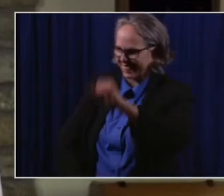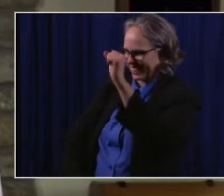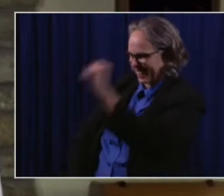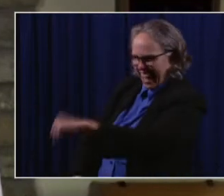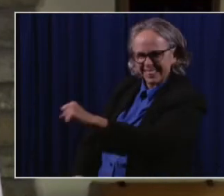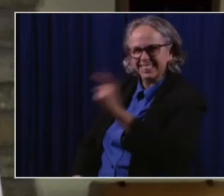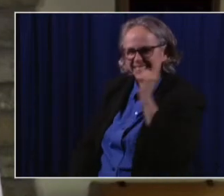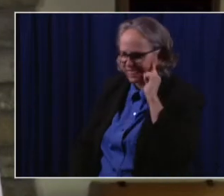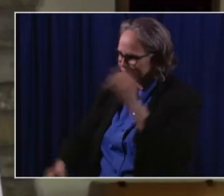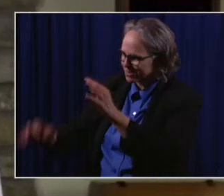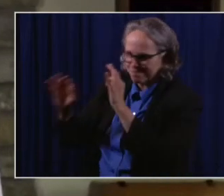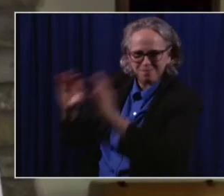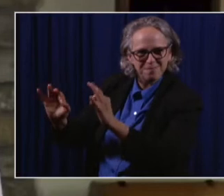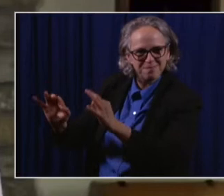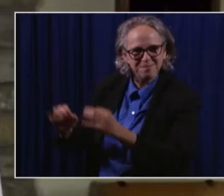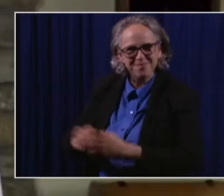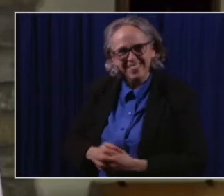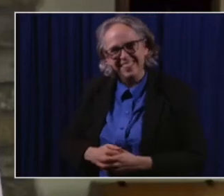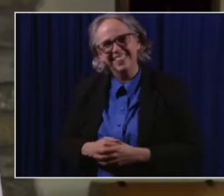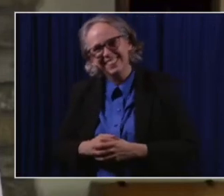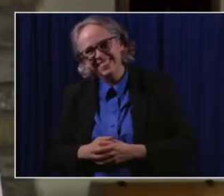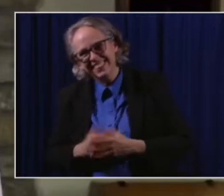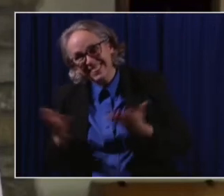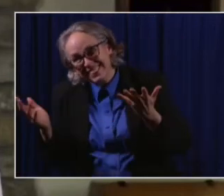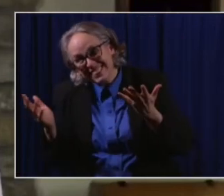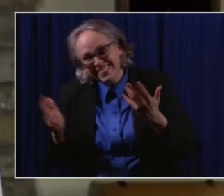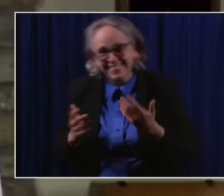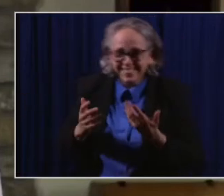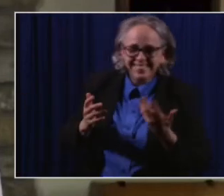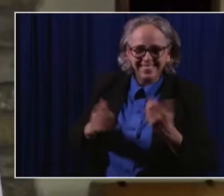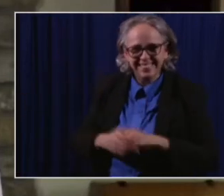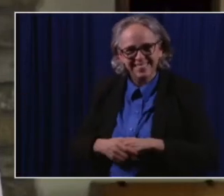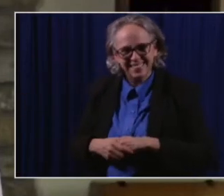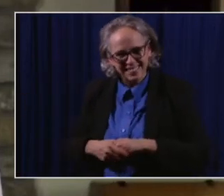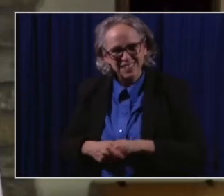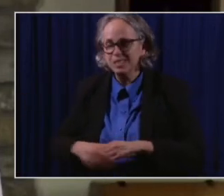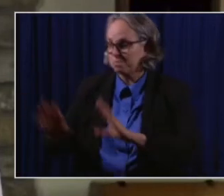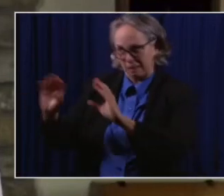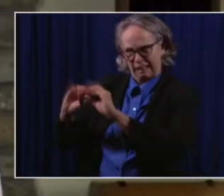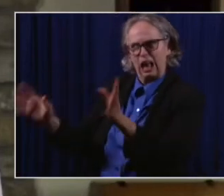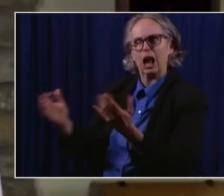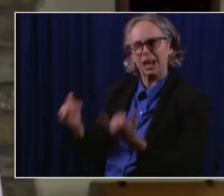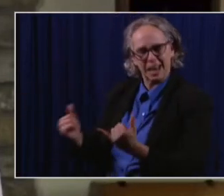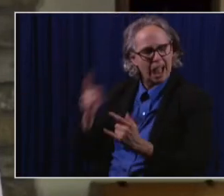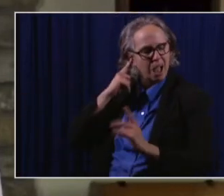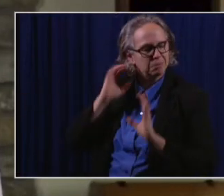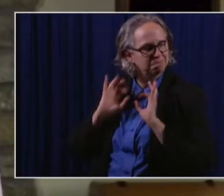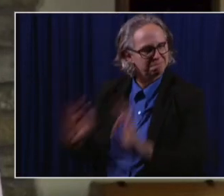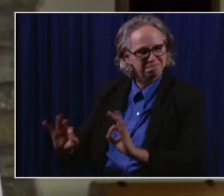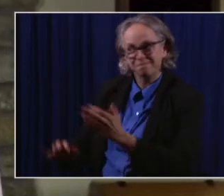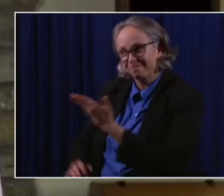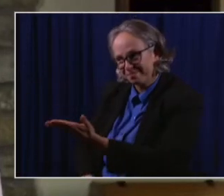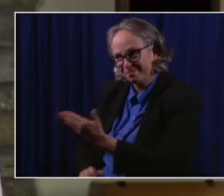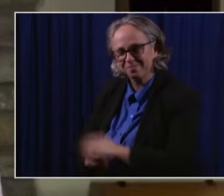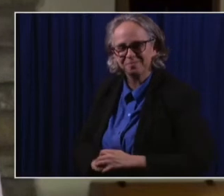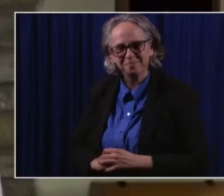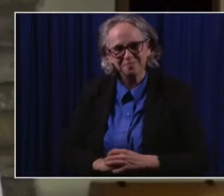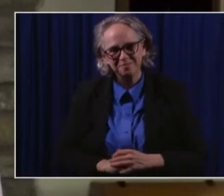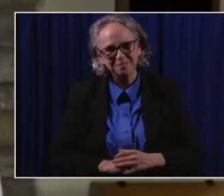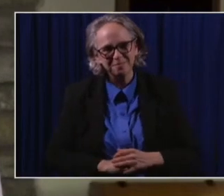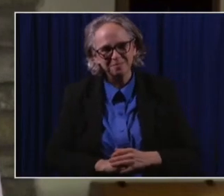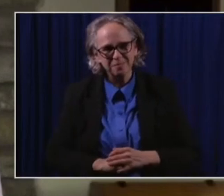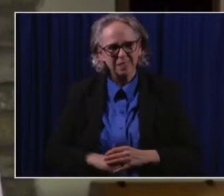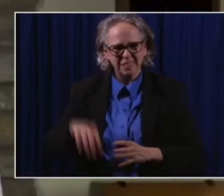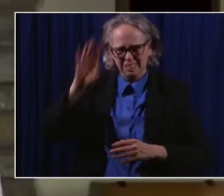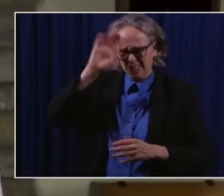now. Yes, we can indeed. We're seeing this increase in COVID cases